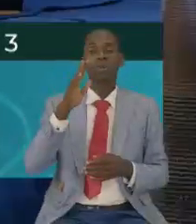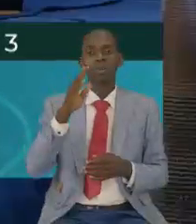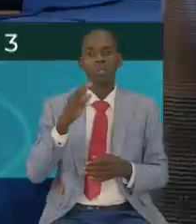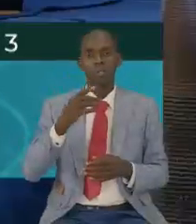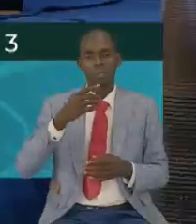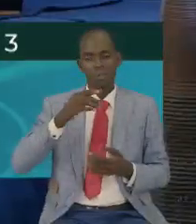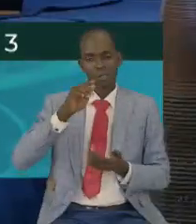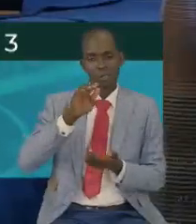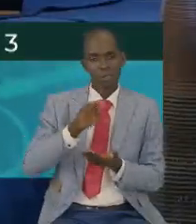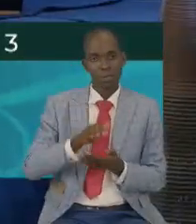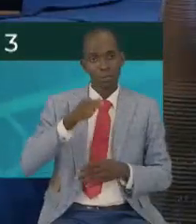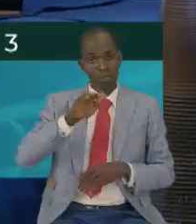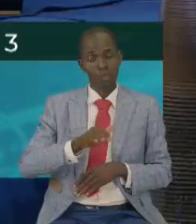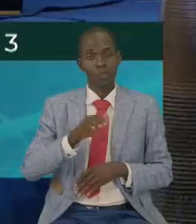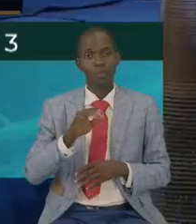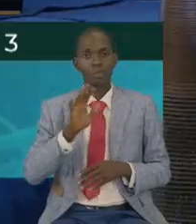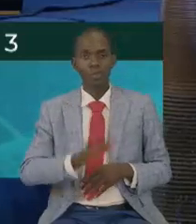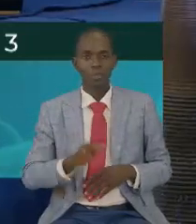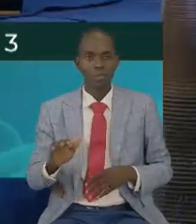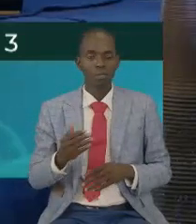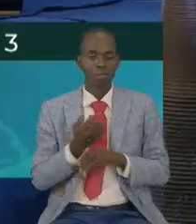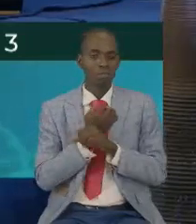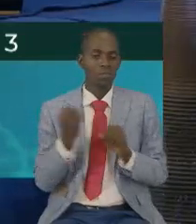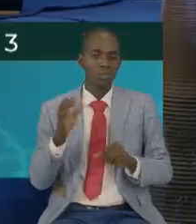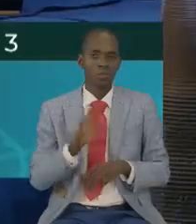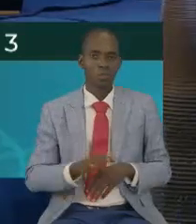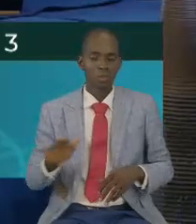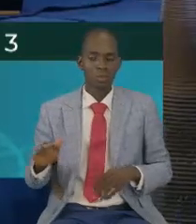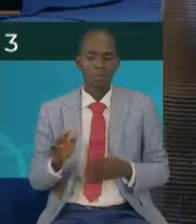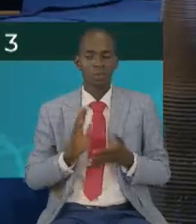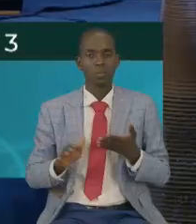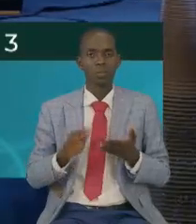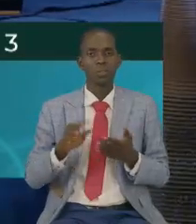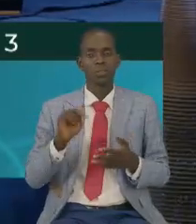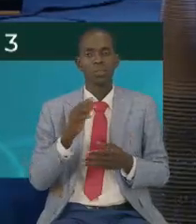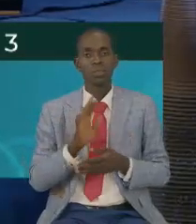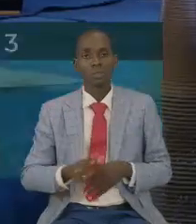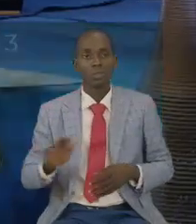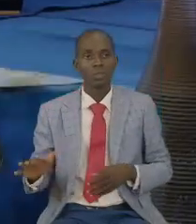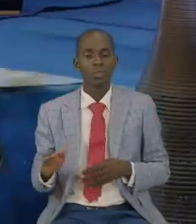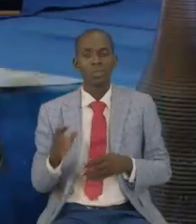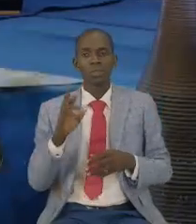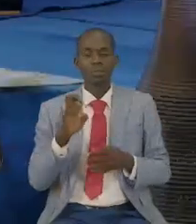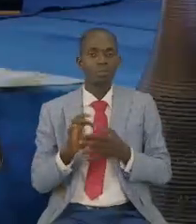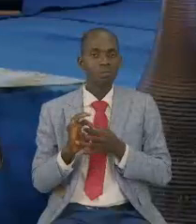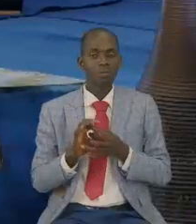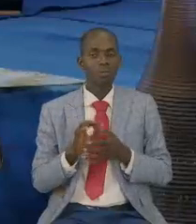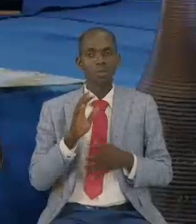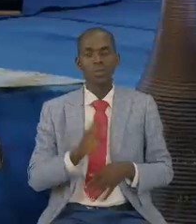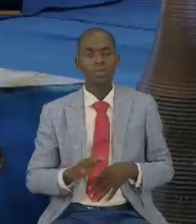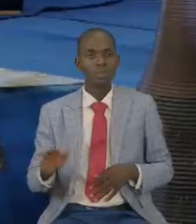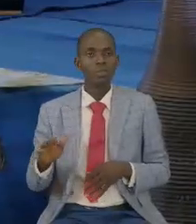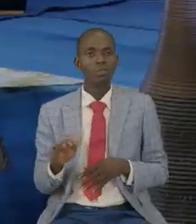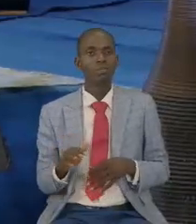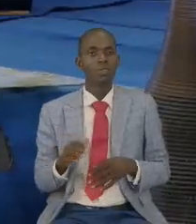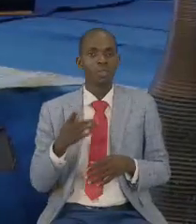saved children, forgiven children, reconciled children, redeemed children. Ye are of